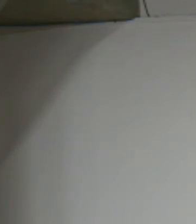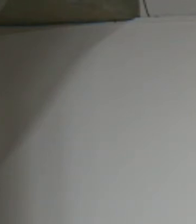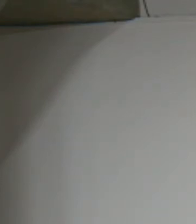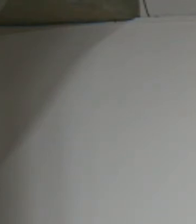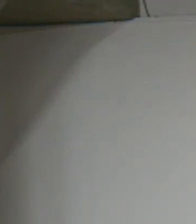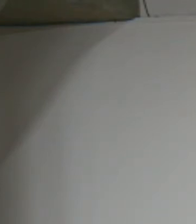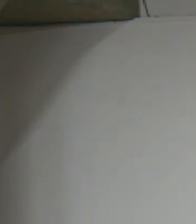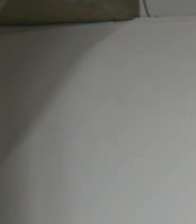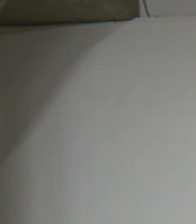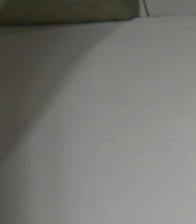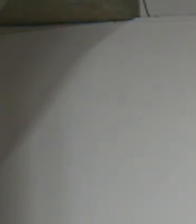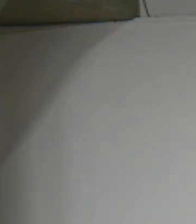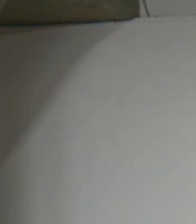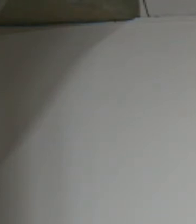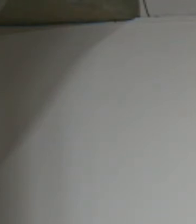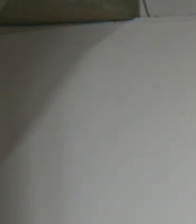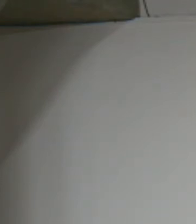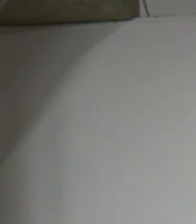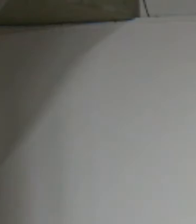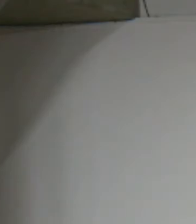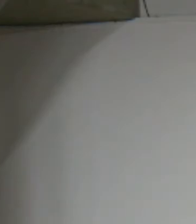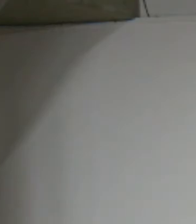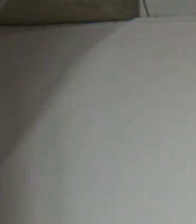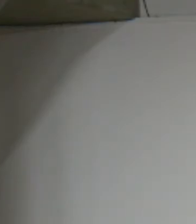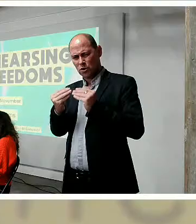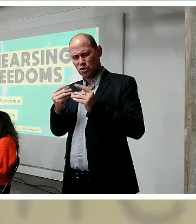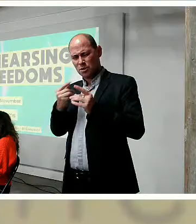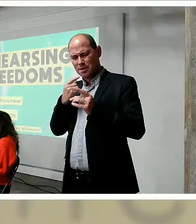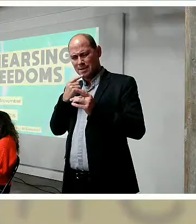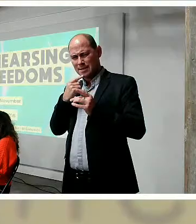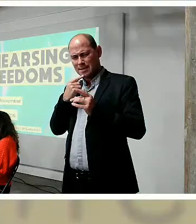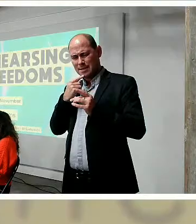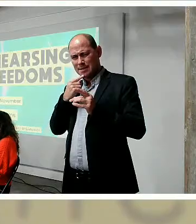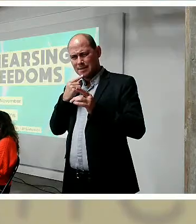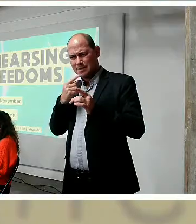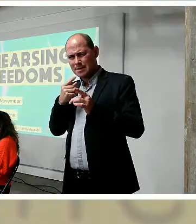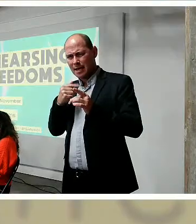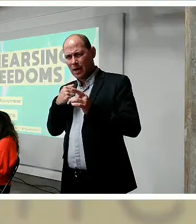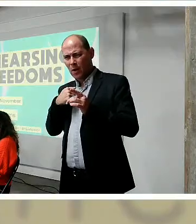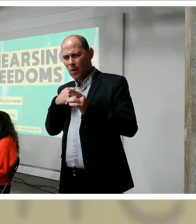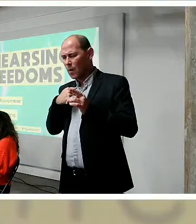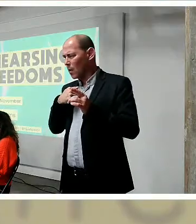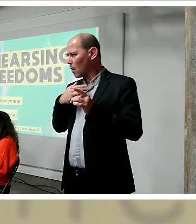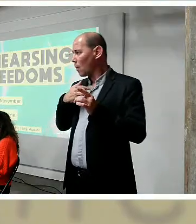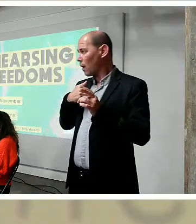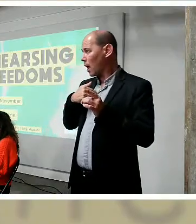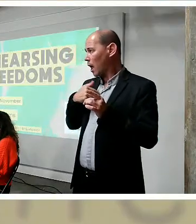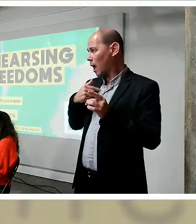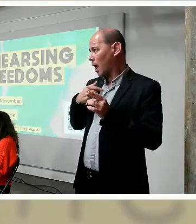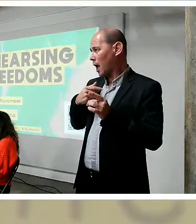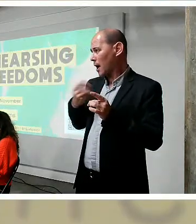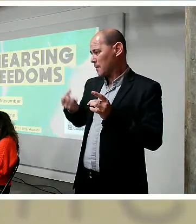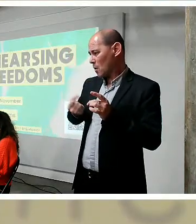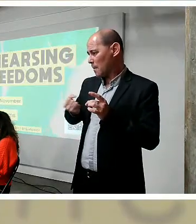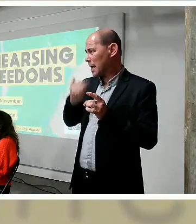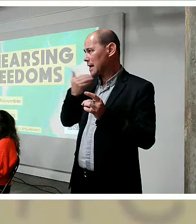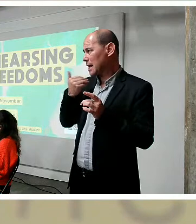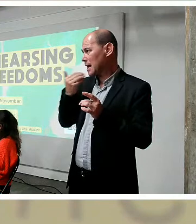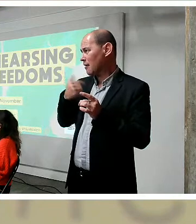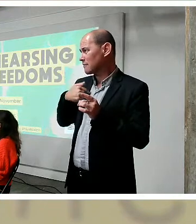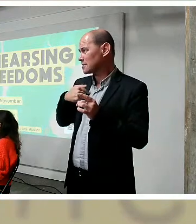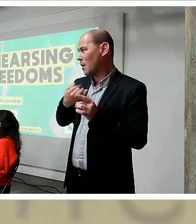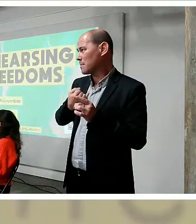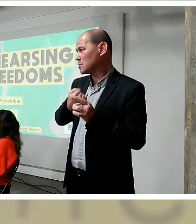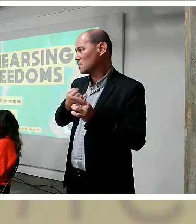your job coach, you know, in that, you know, it's like you're not making enough money and no one else is to blame for that but you, right?